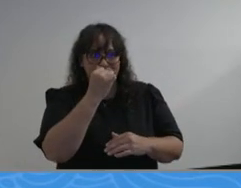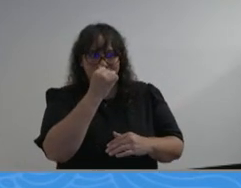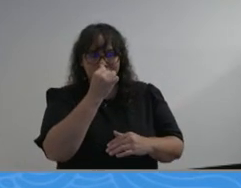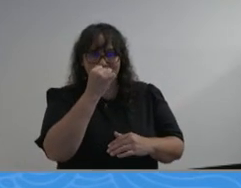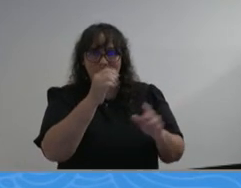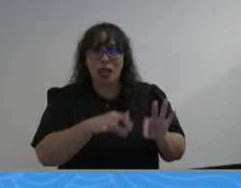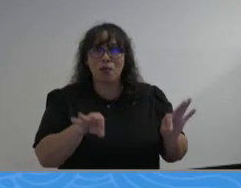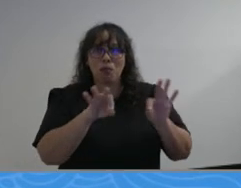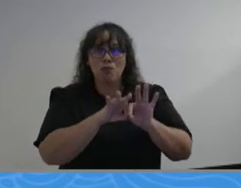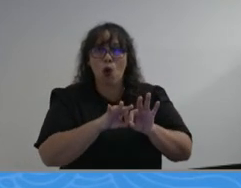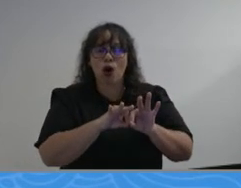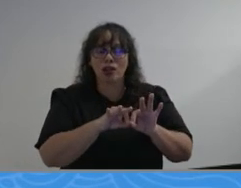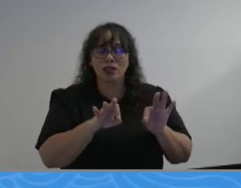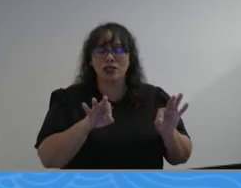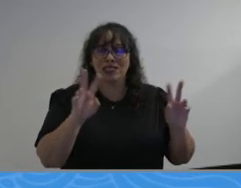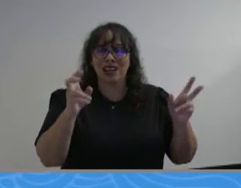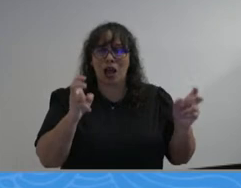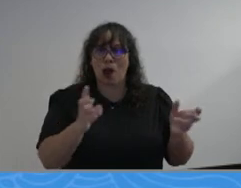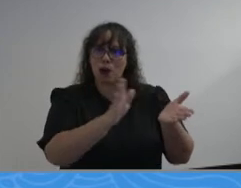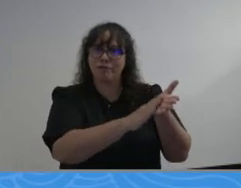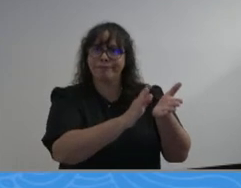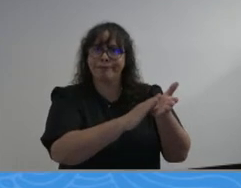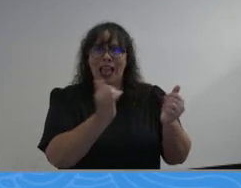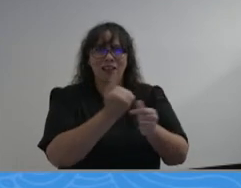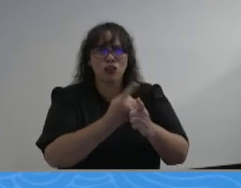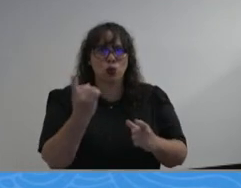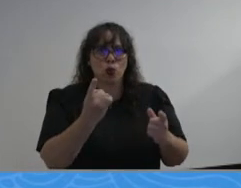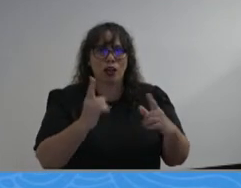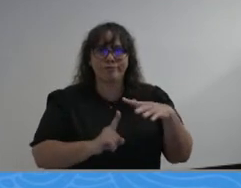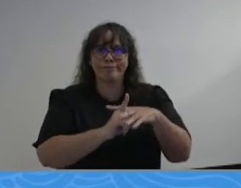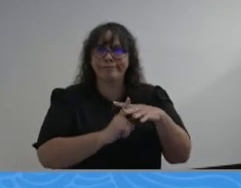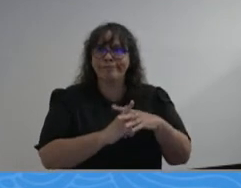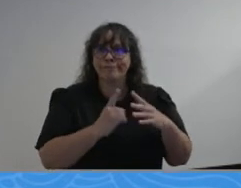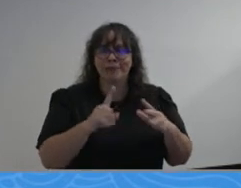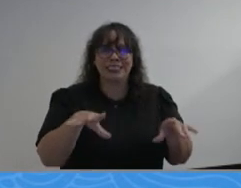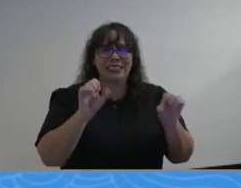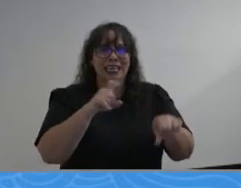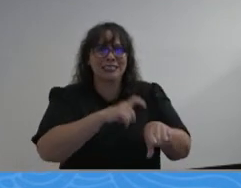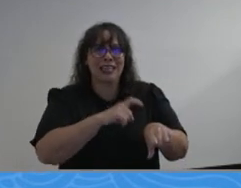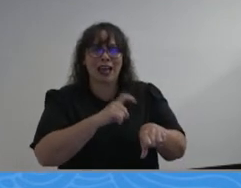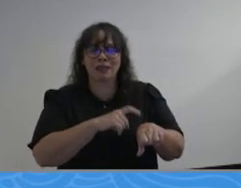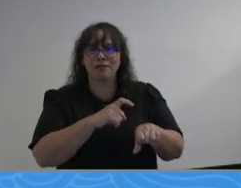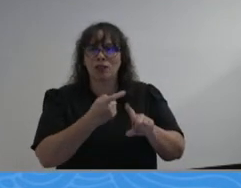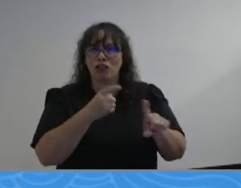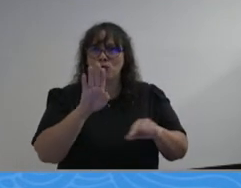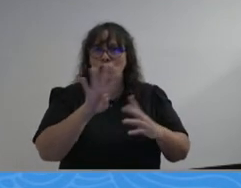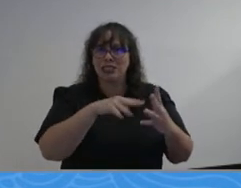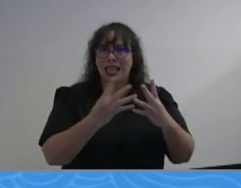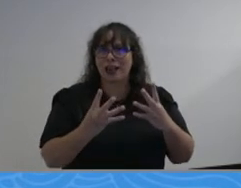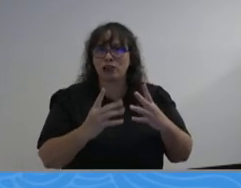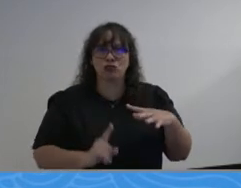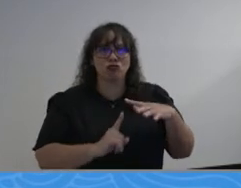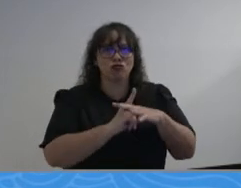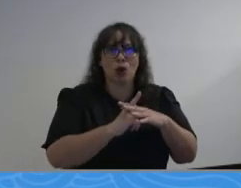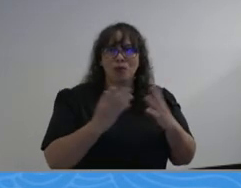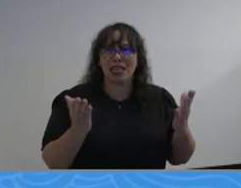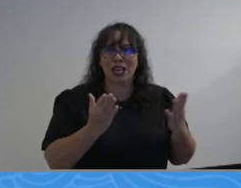topic. And I really want to applaud everyone who is here, who have taken time out of their schedules, because we have to get